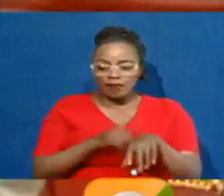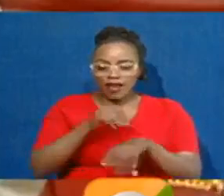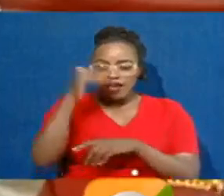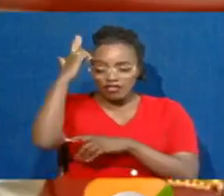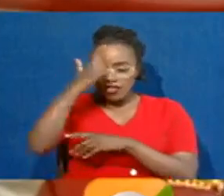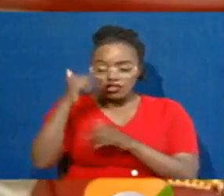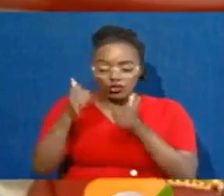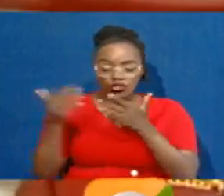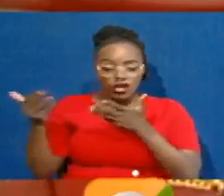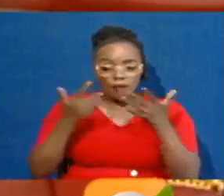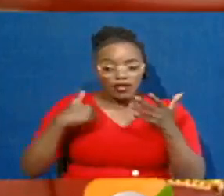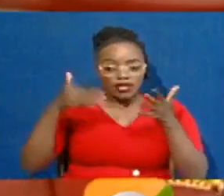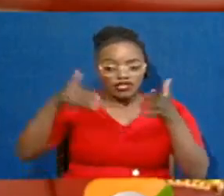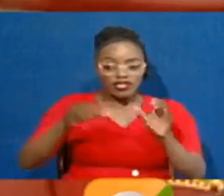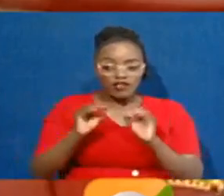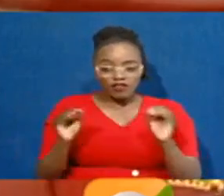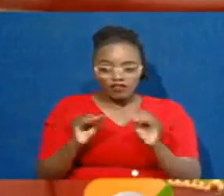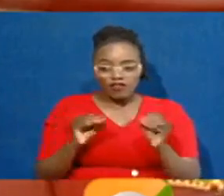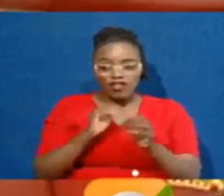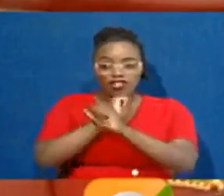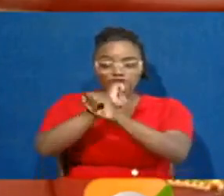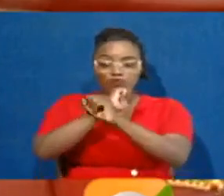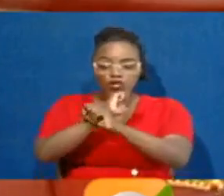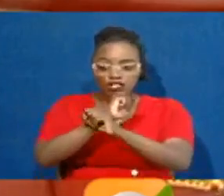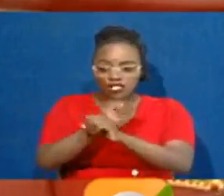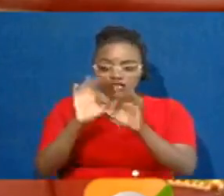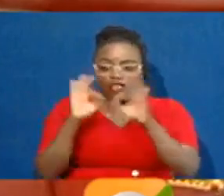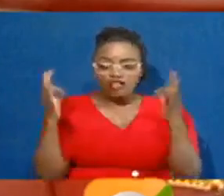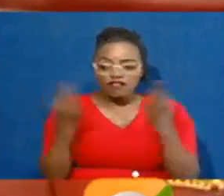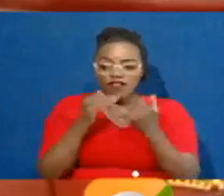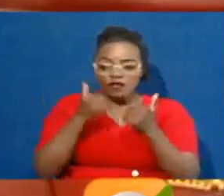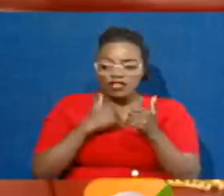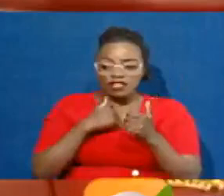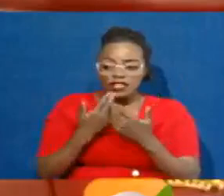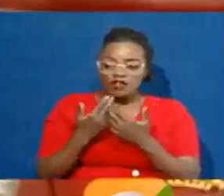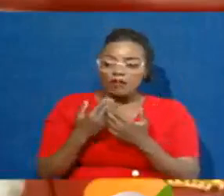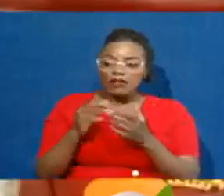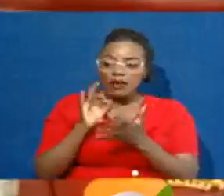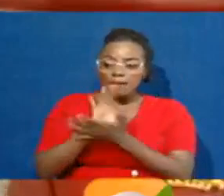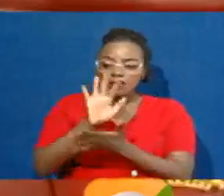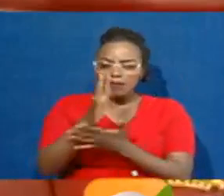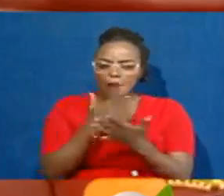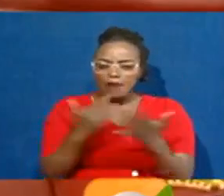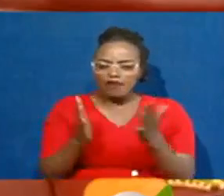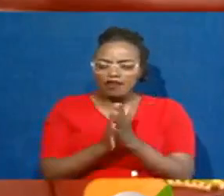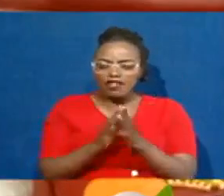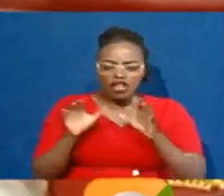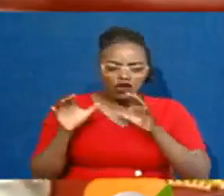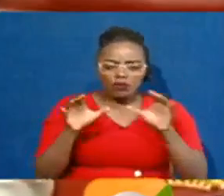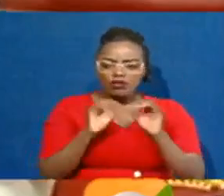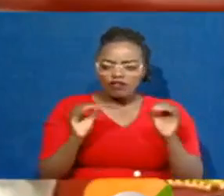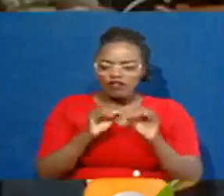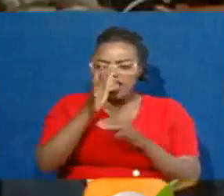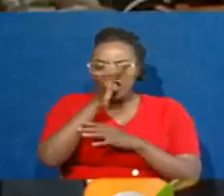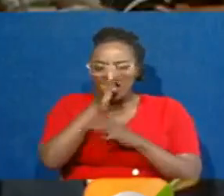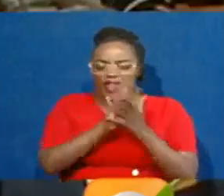reason that has brought us here, Honorable Speaker. It is to protect the family that is being disinherited of their property under coercion,